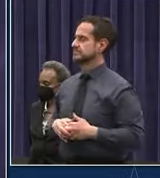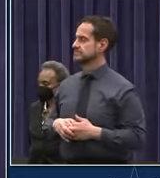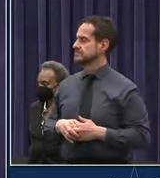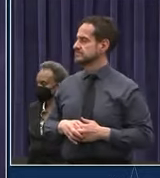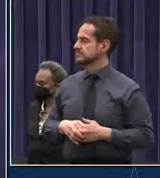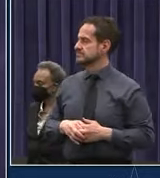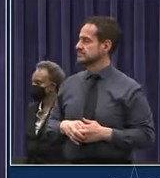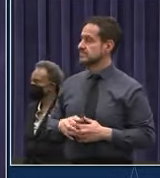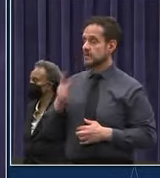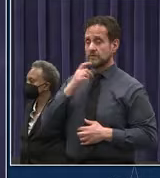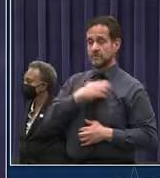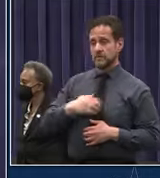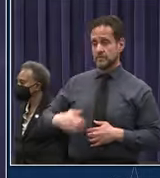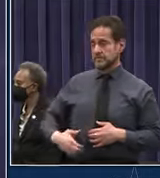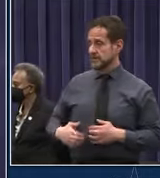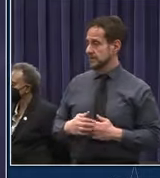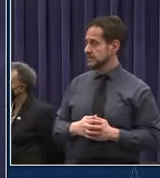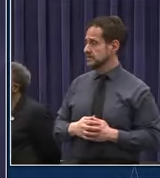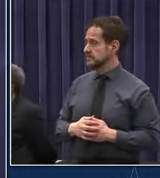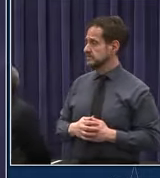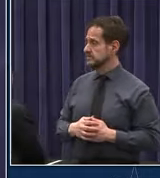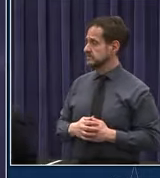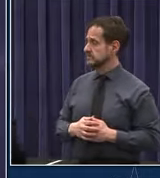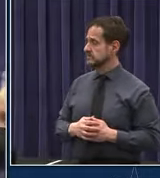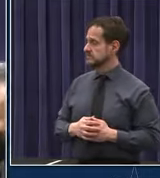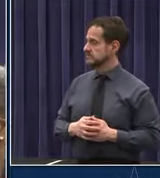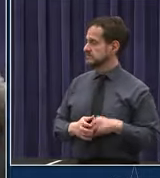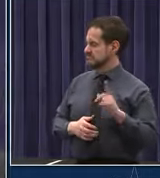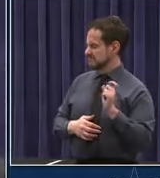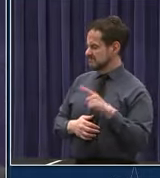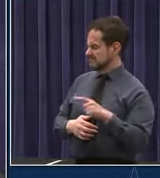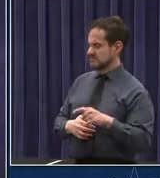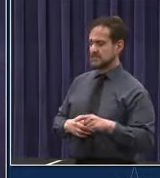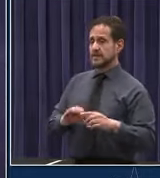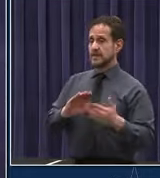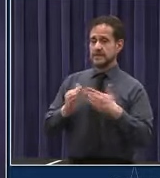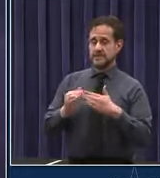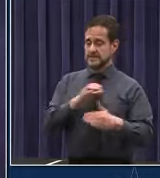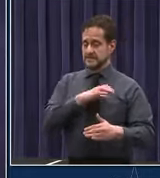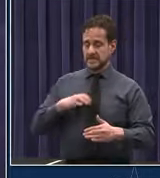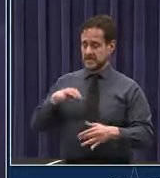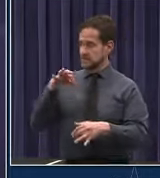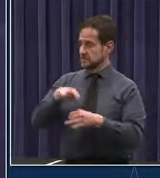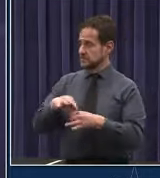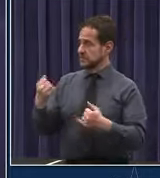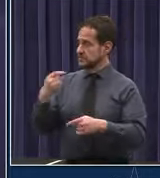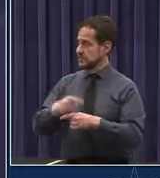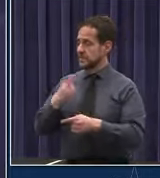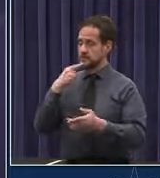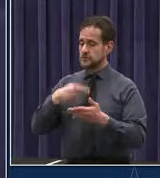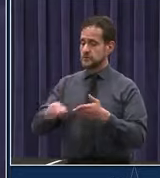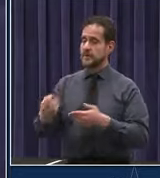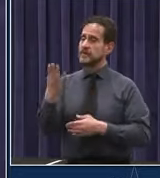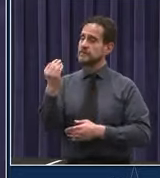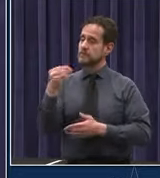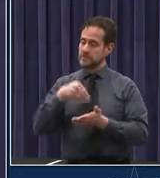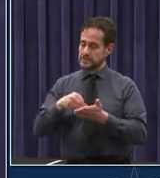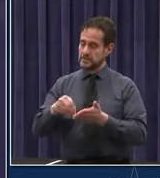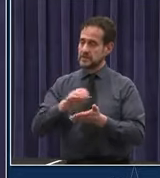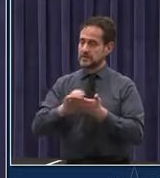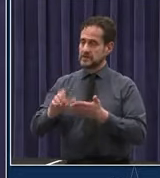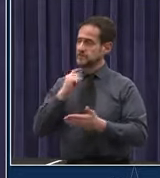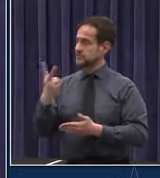particular gangs and others in the area to ensure they hear us clearly. This won't be tolerated, and we're